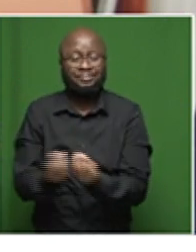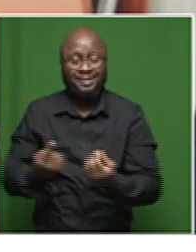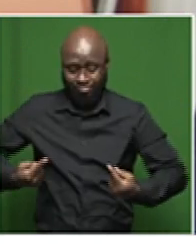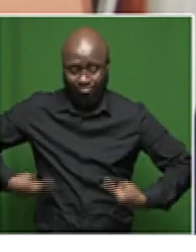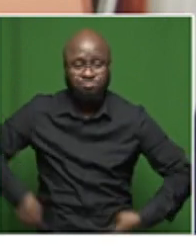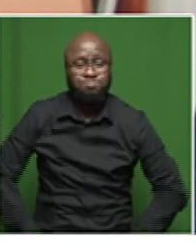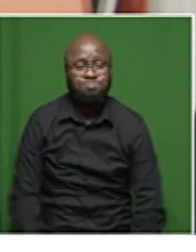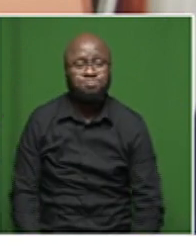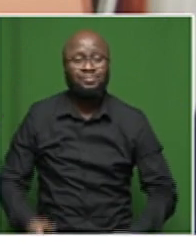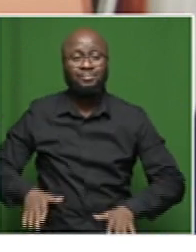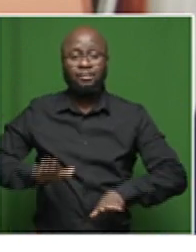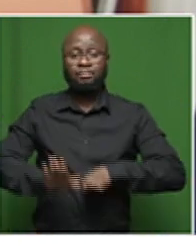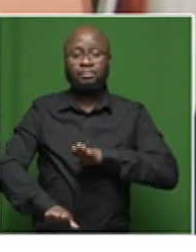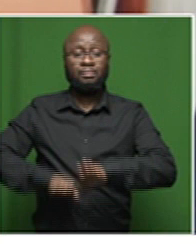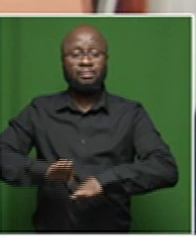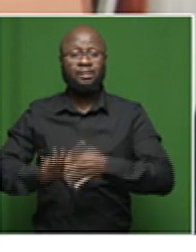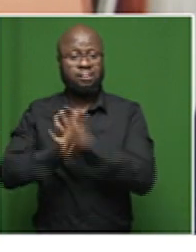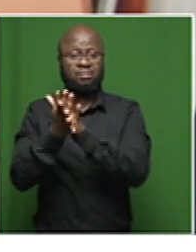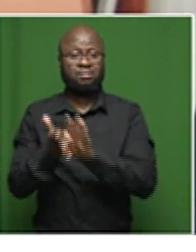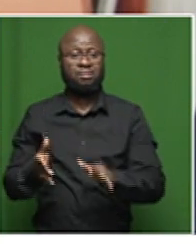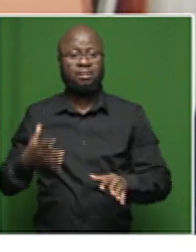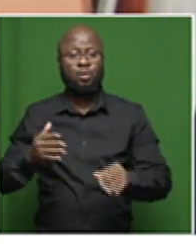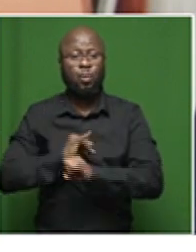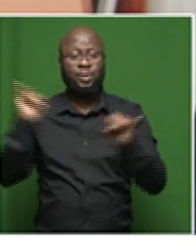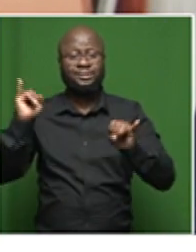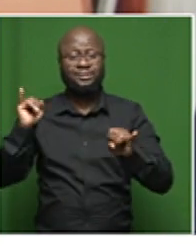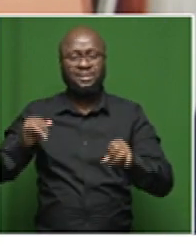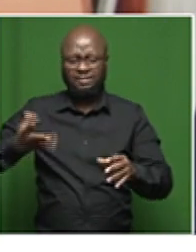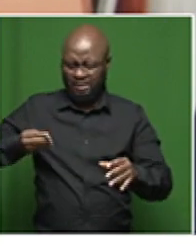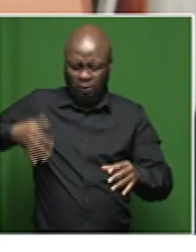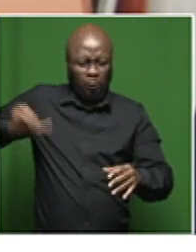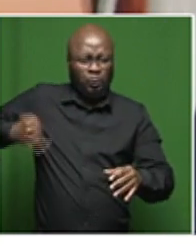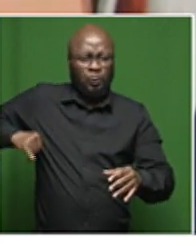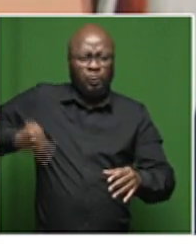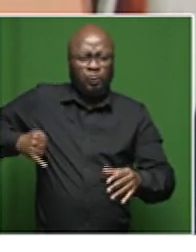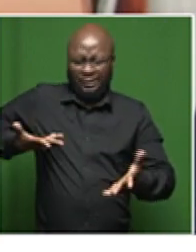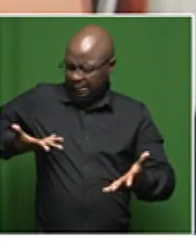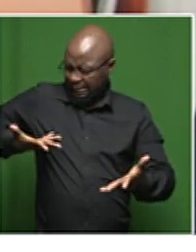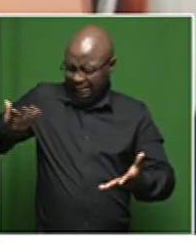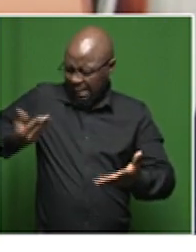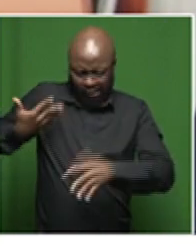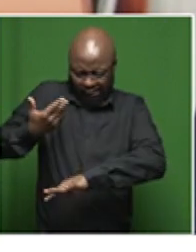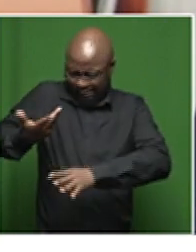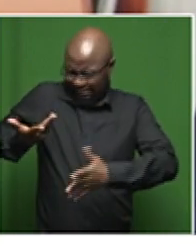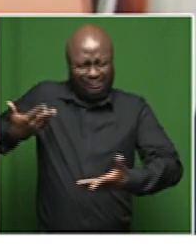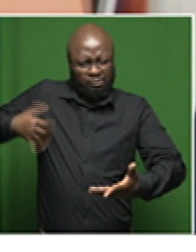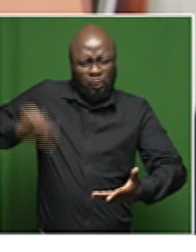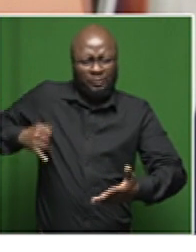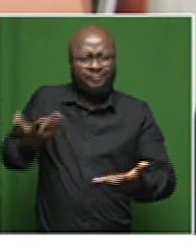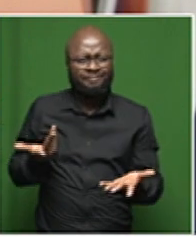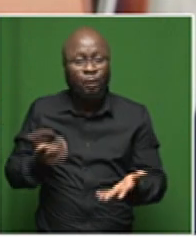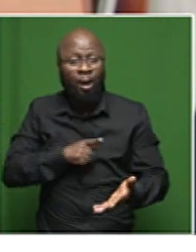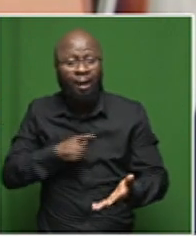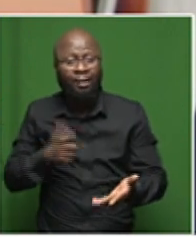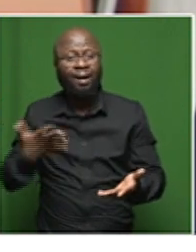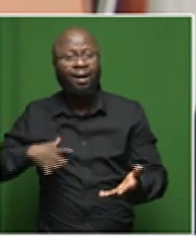if the condition is not too bad. They can get cramps, which is what is called claudication, and until it goes to the point where it changes the color of